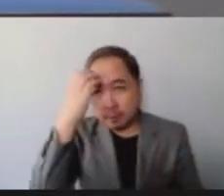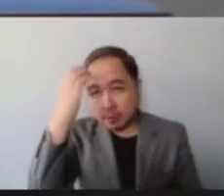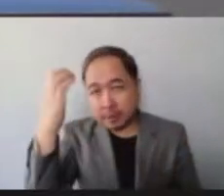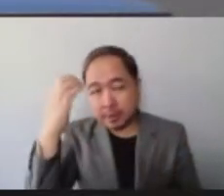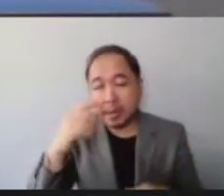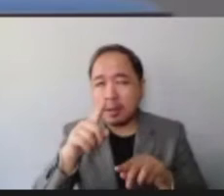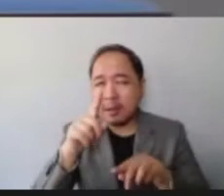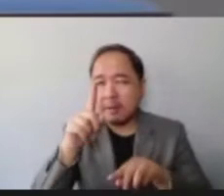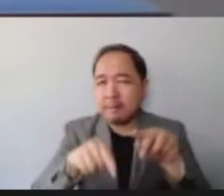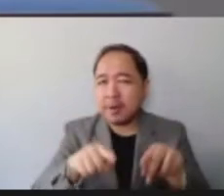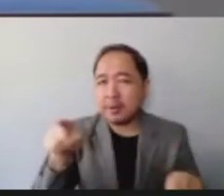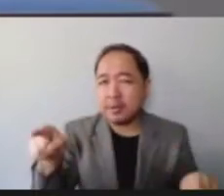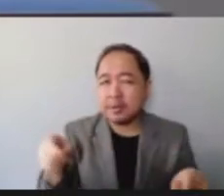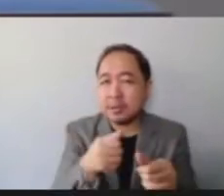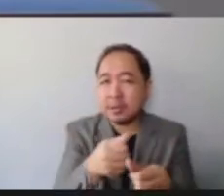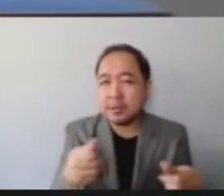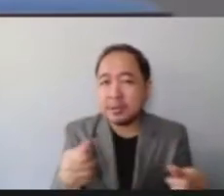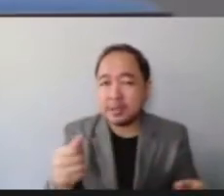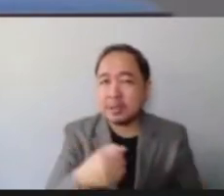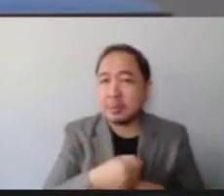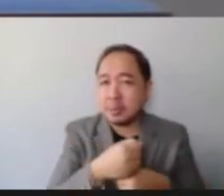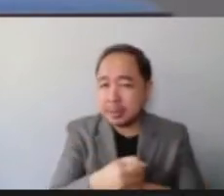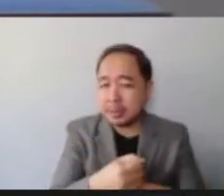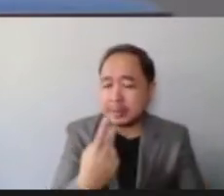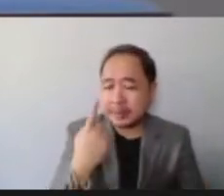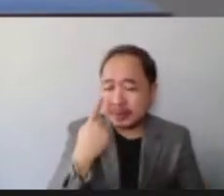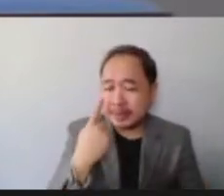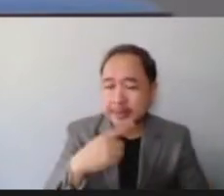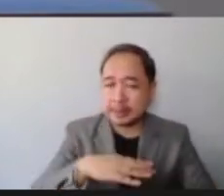stakeholders if time allows